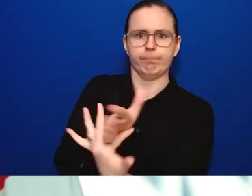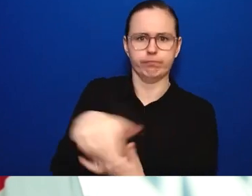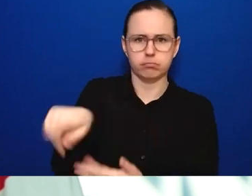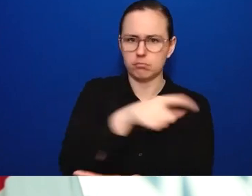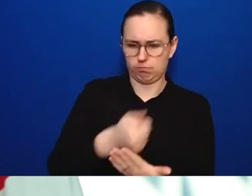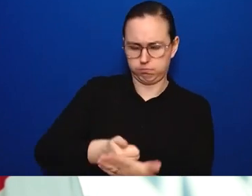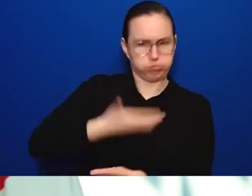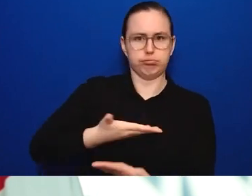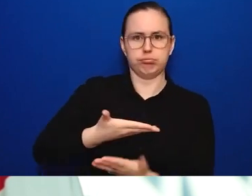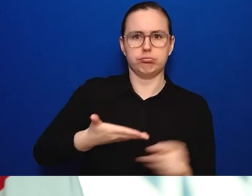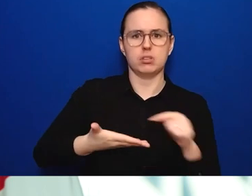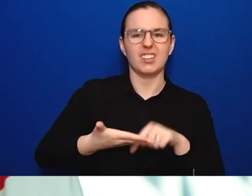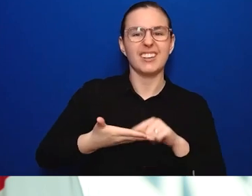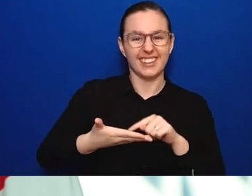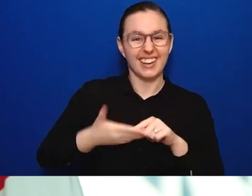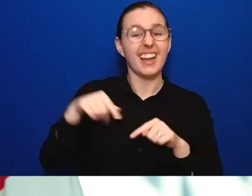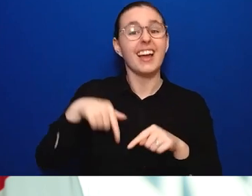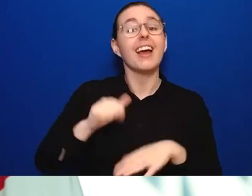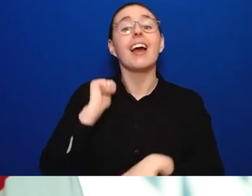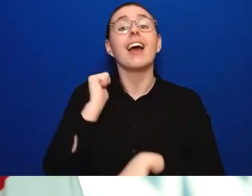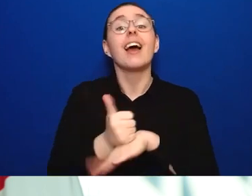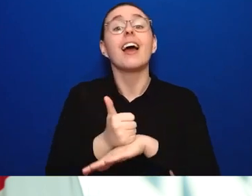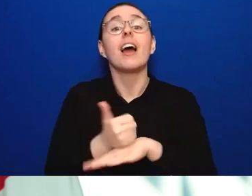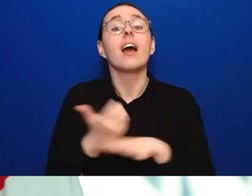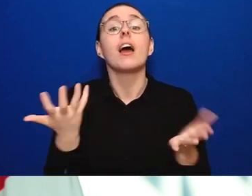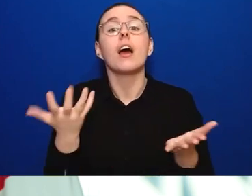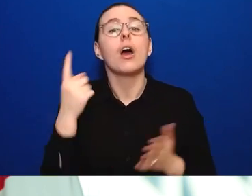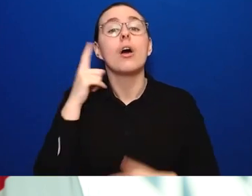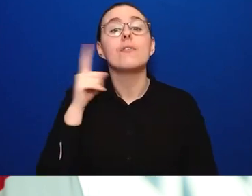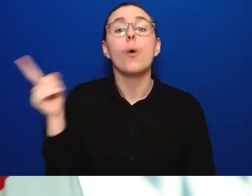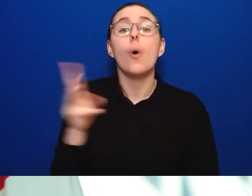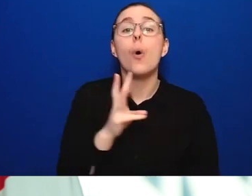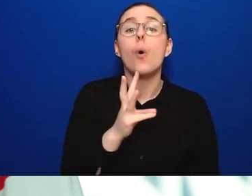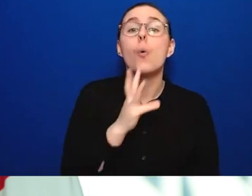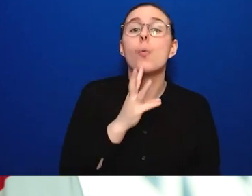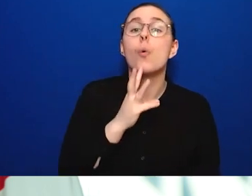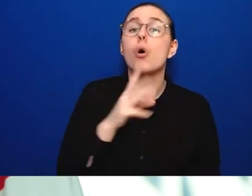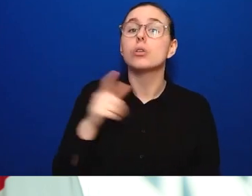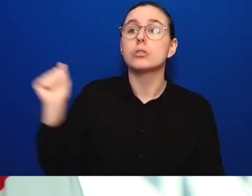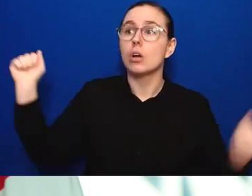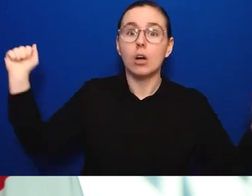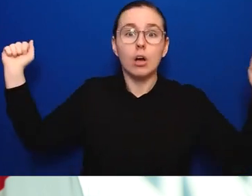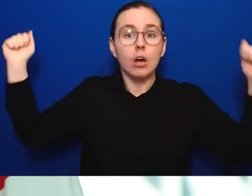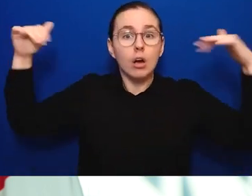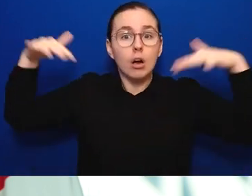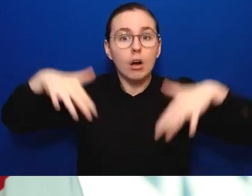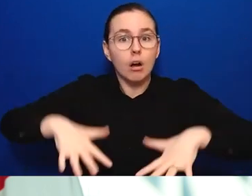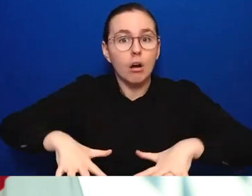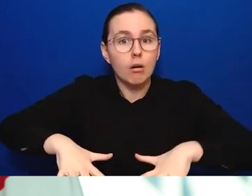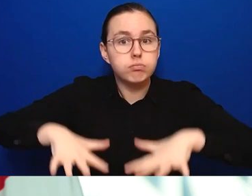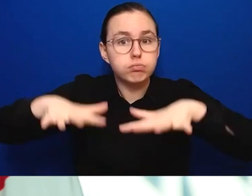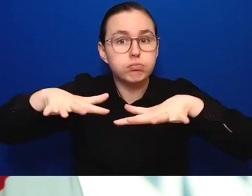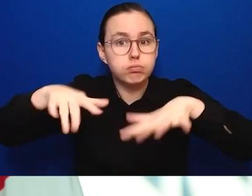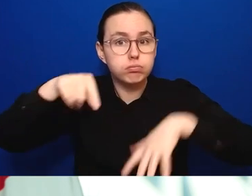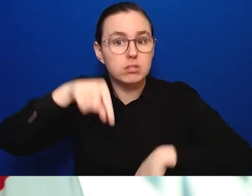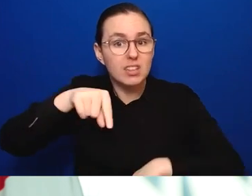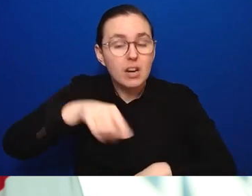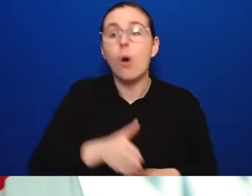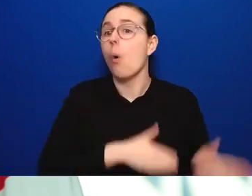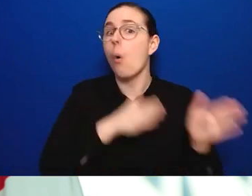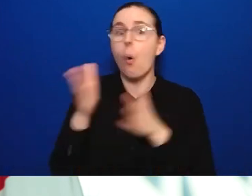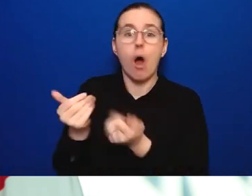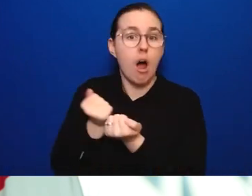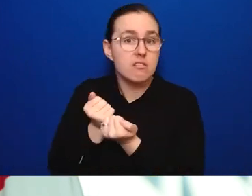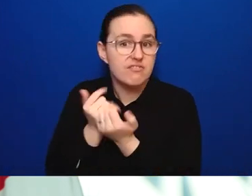freshet season and the wildfire season this year. The issue about an alert for missing Aboriginal